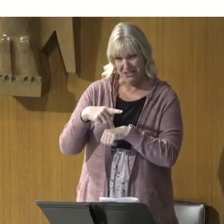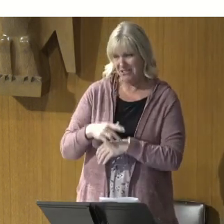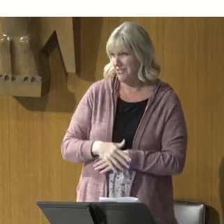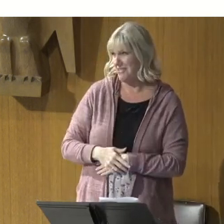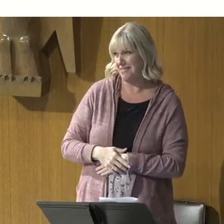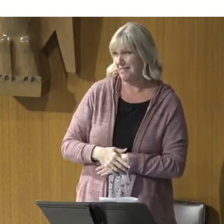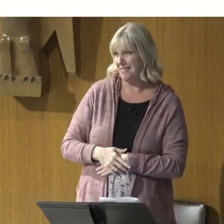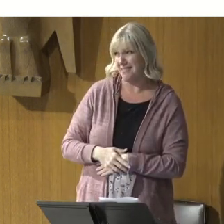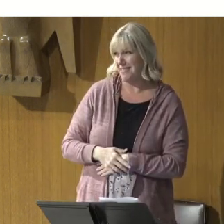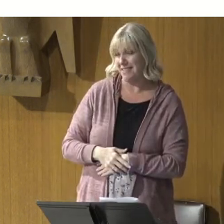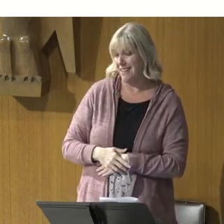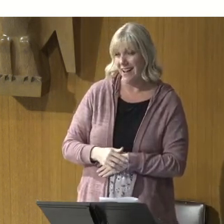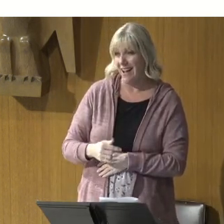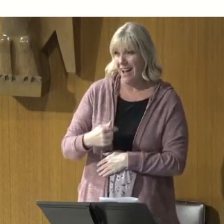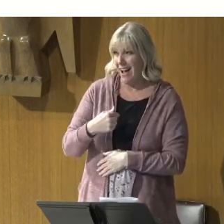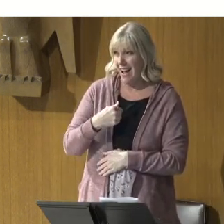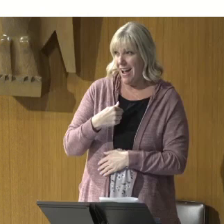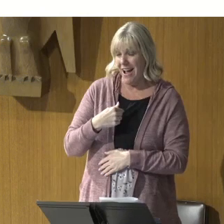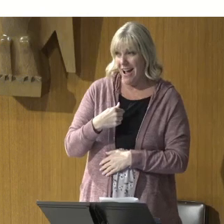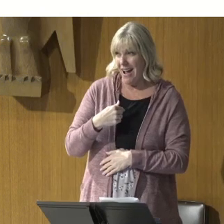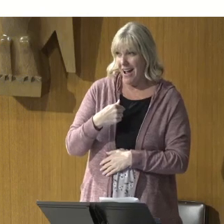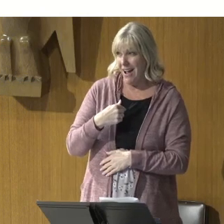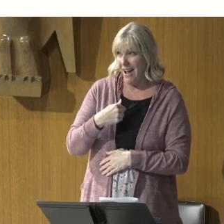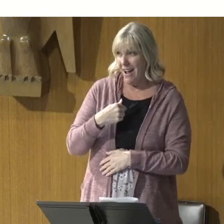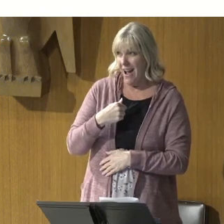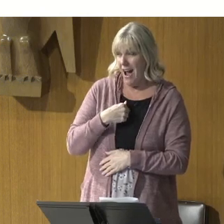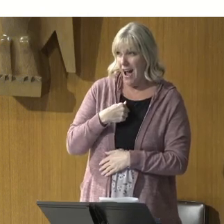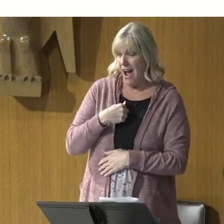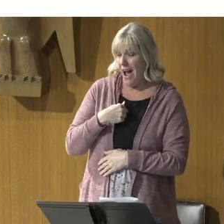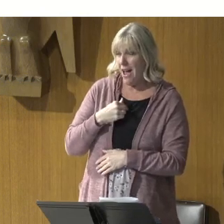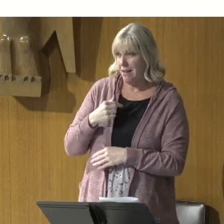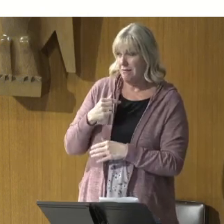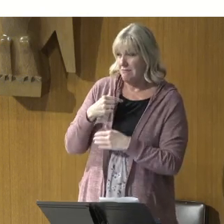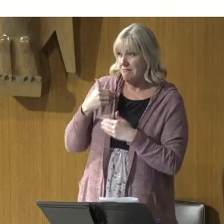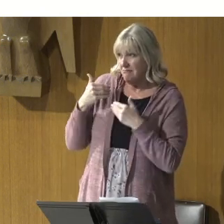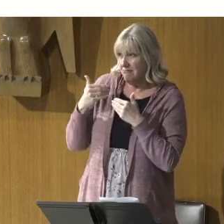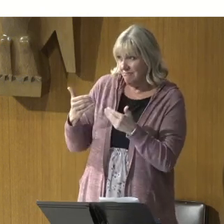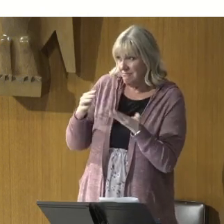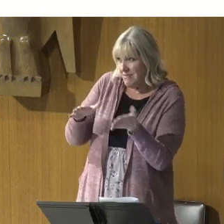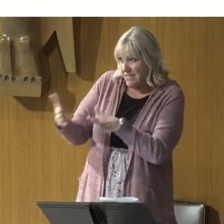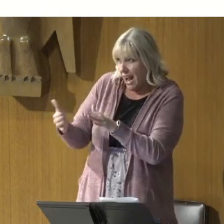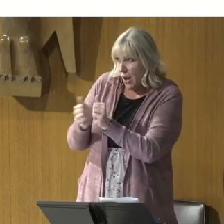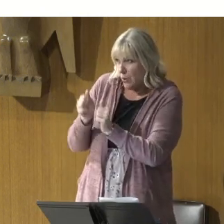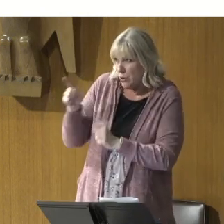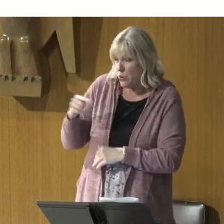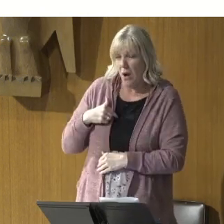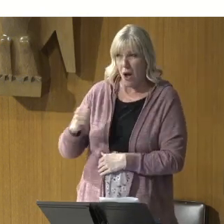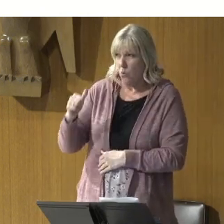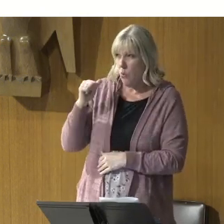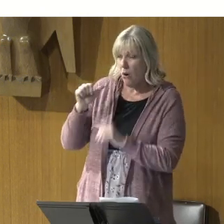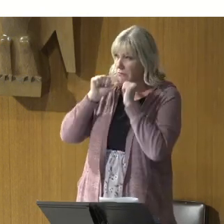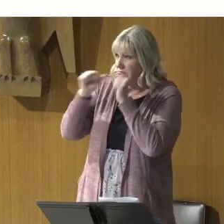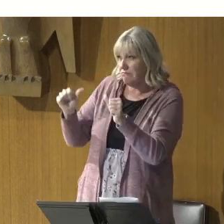Even though I must die with you, I will not deny you. And all of them said the same.